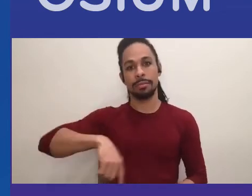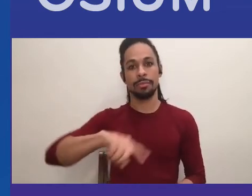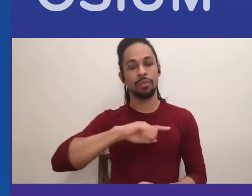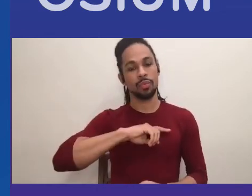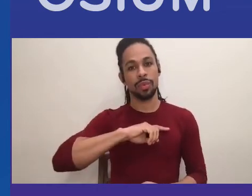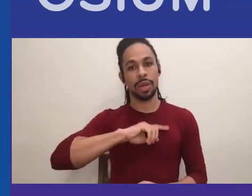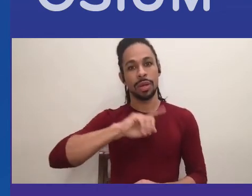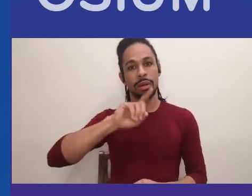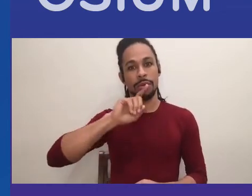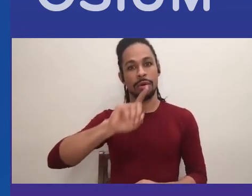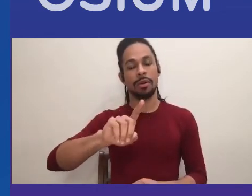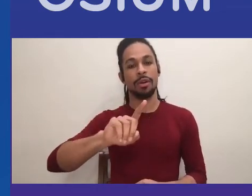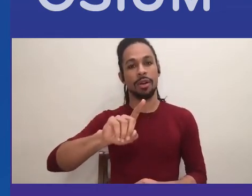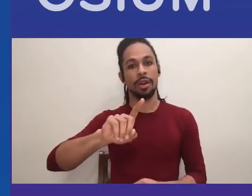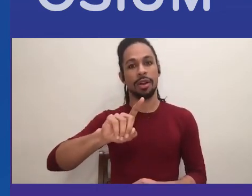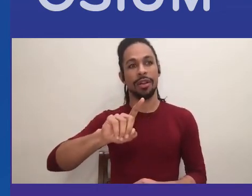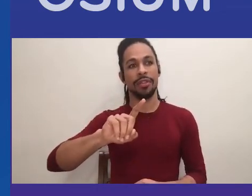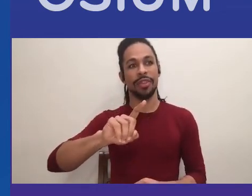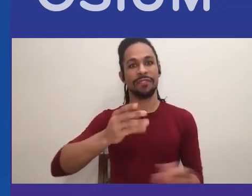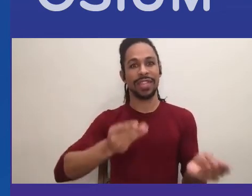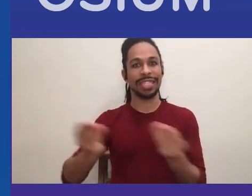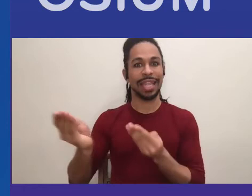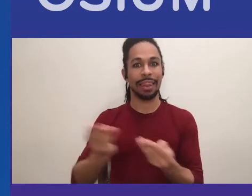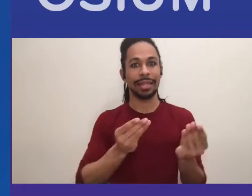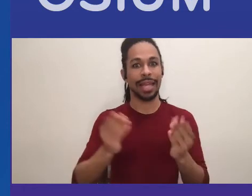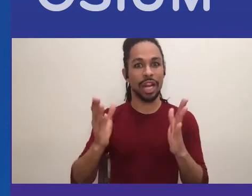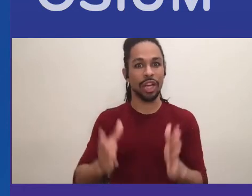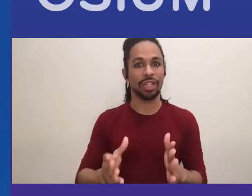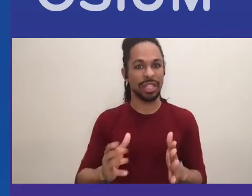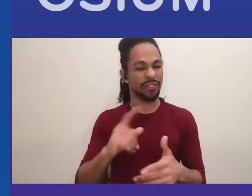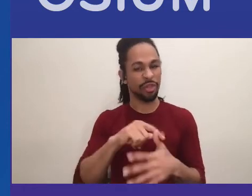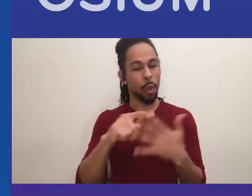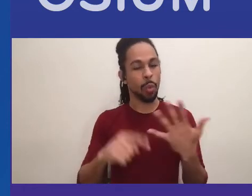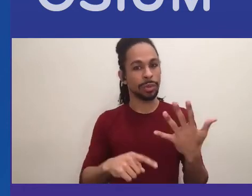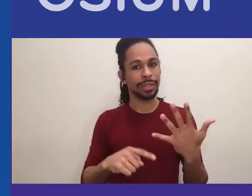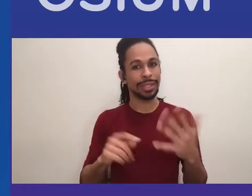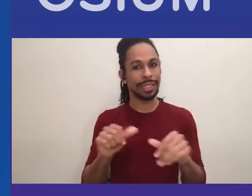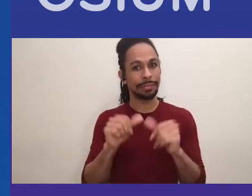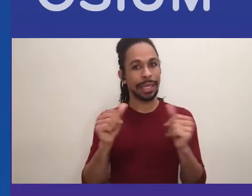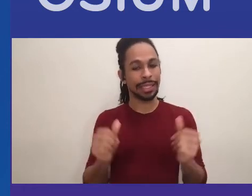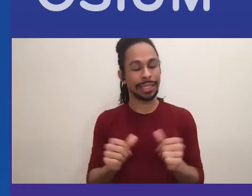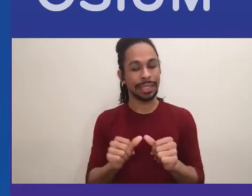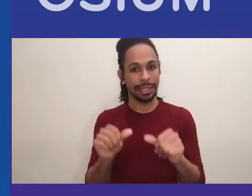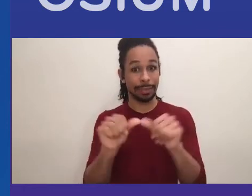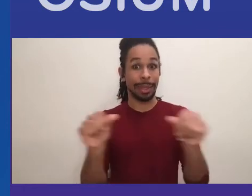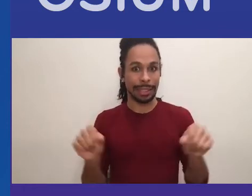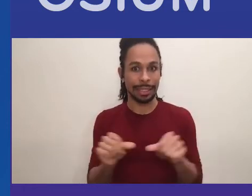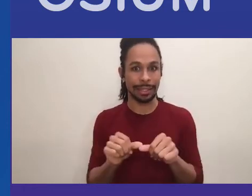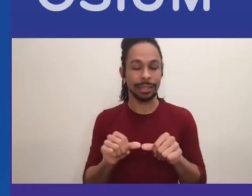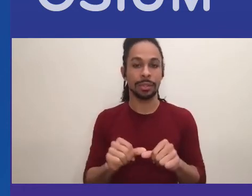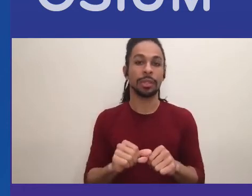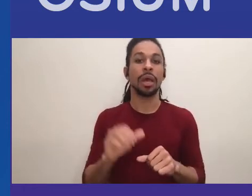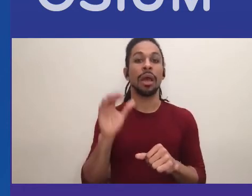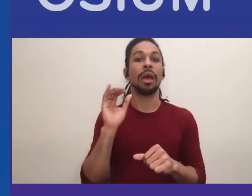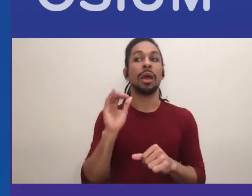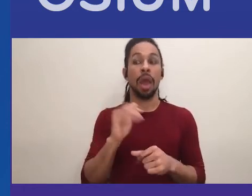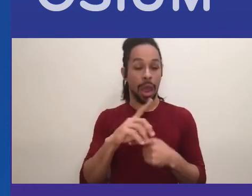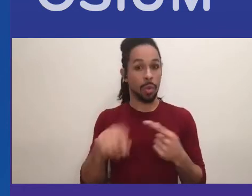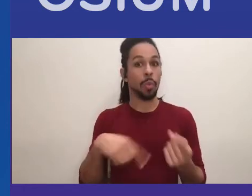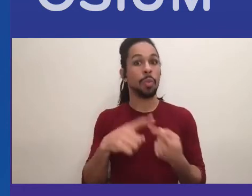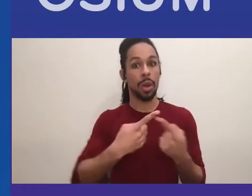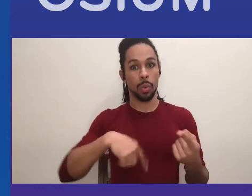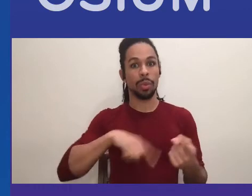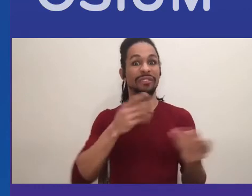the facilitators of those spaces where once we facilitate